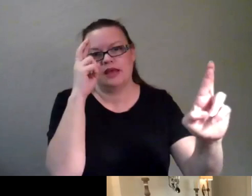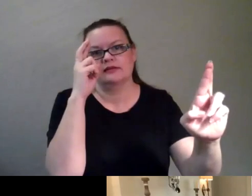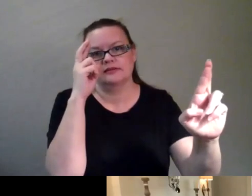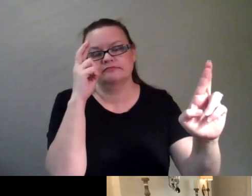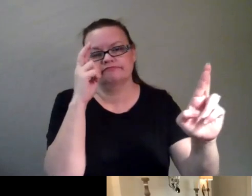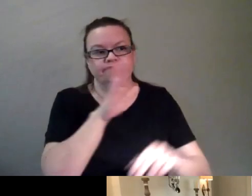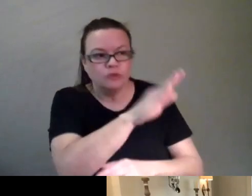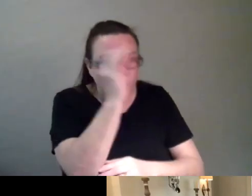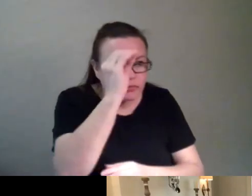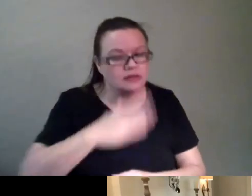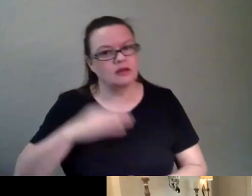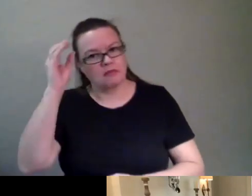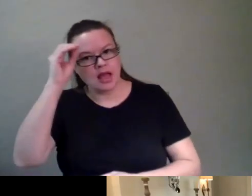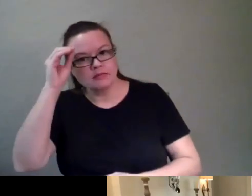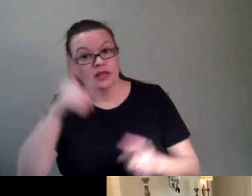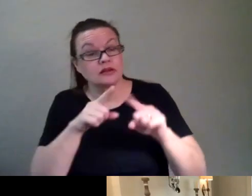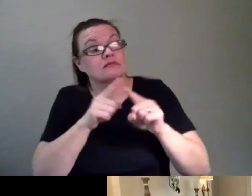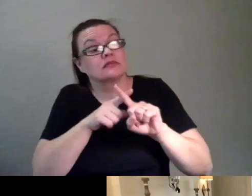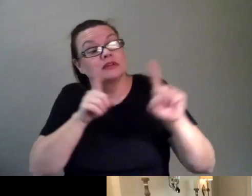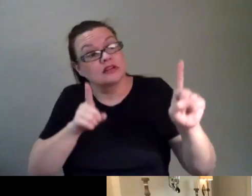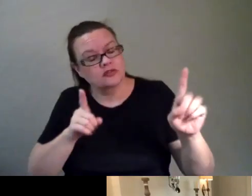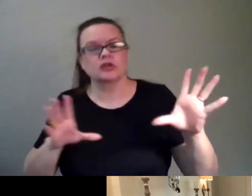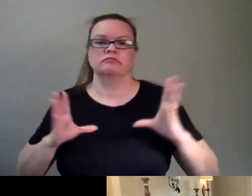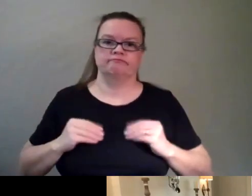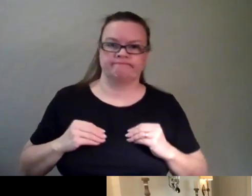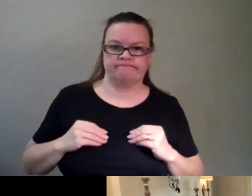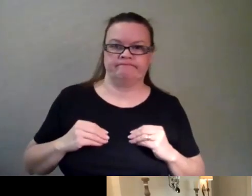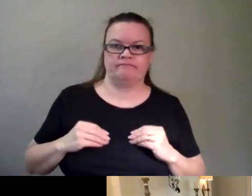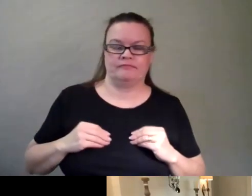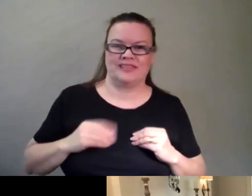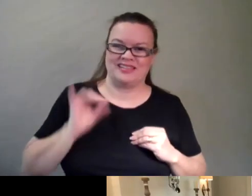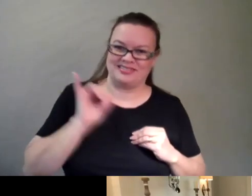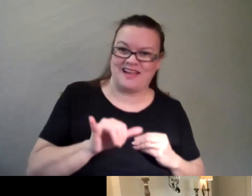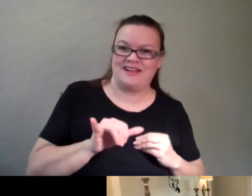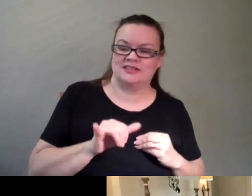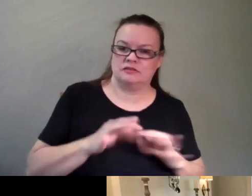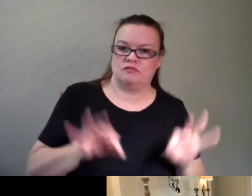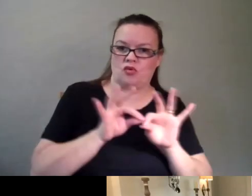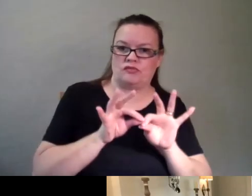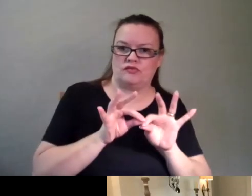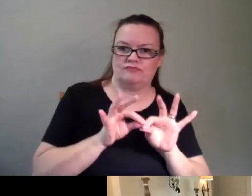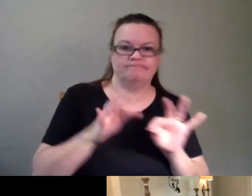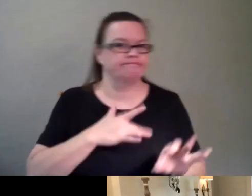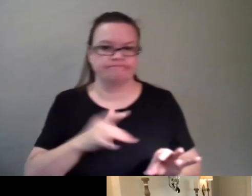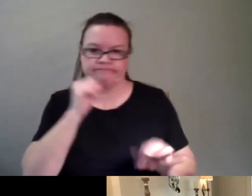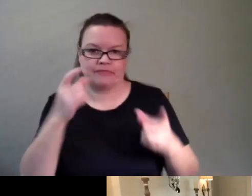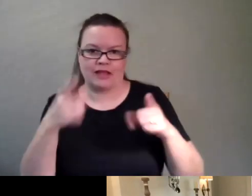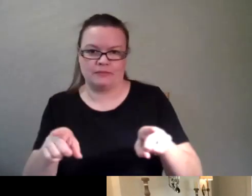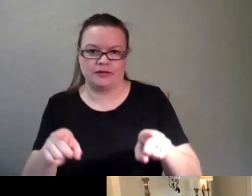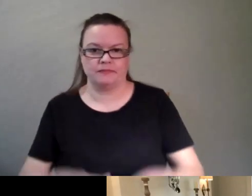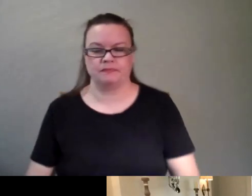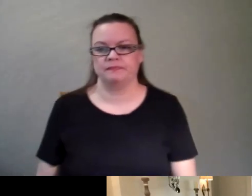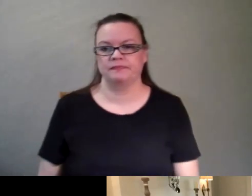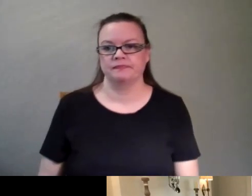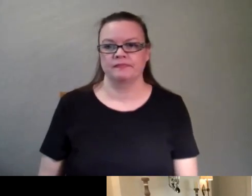maybe in the next book, is that one of the interesting things as we were doing the research is I saw the